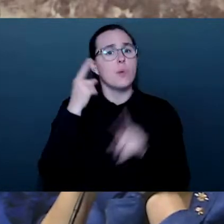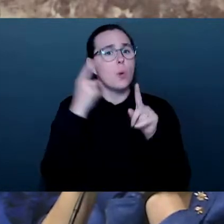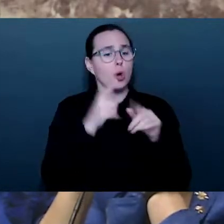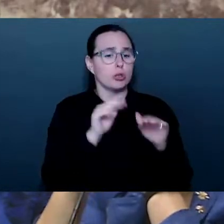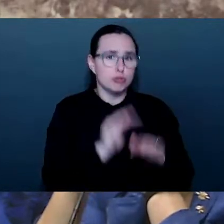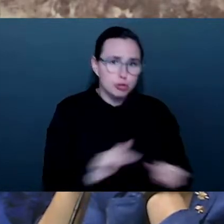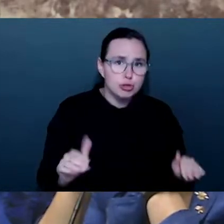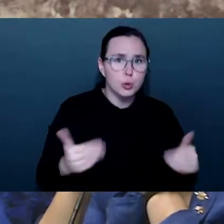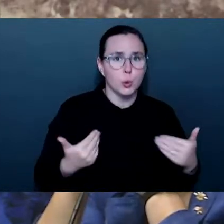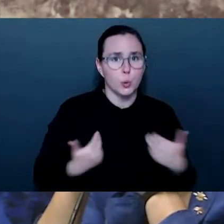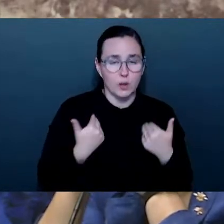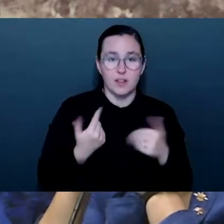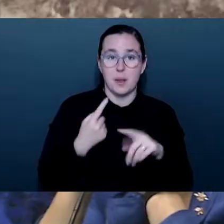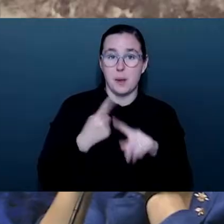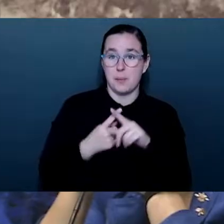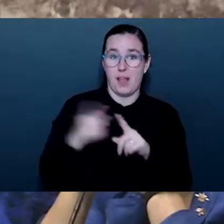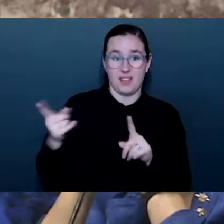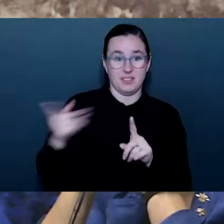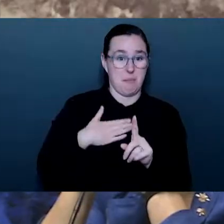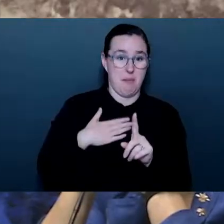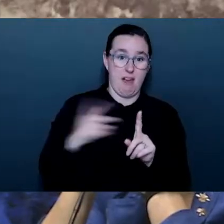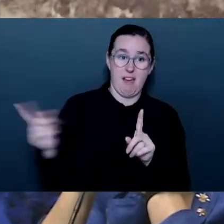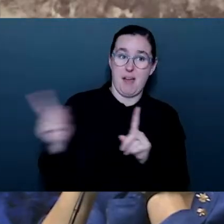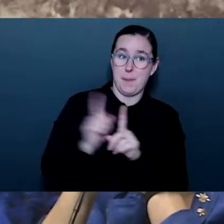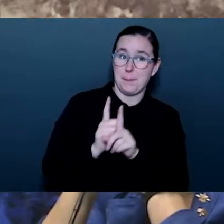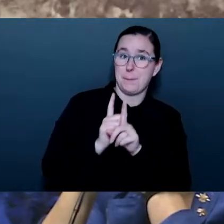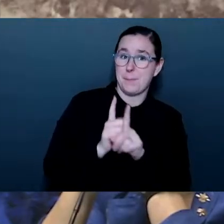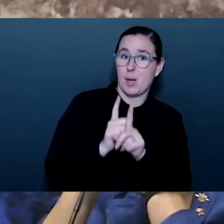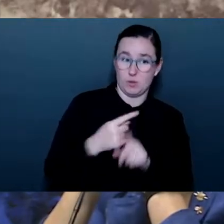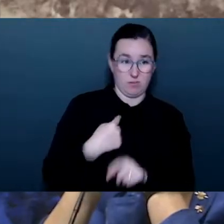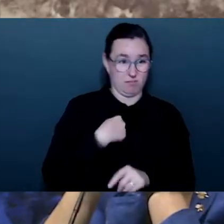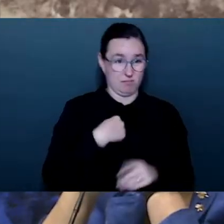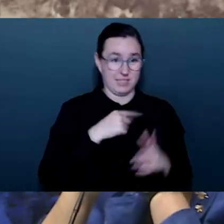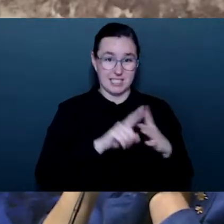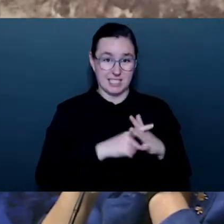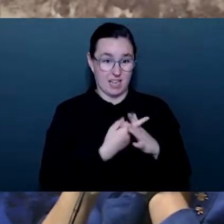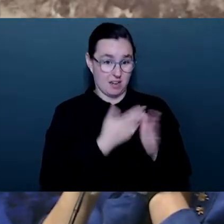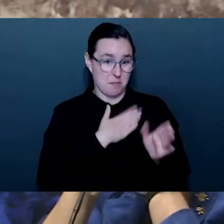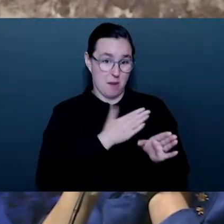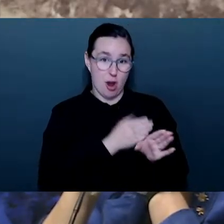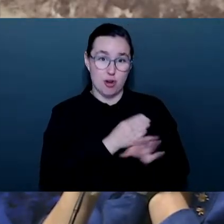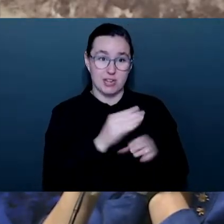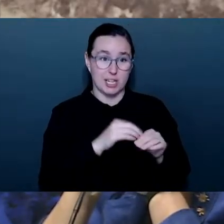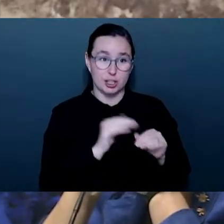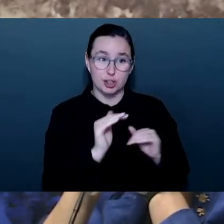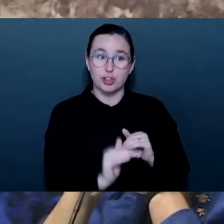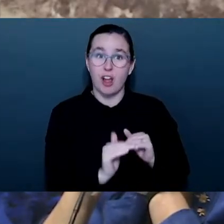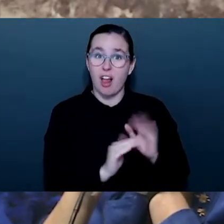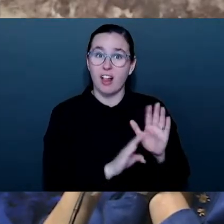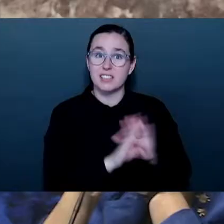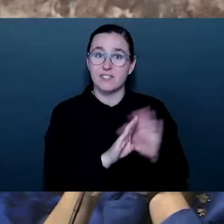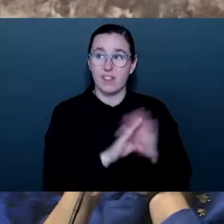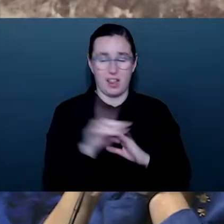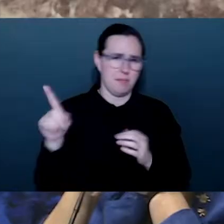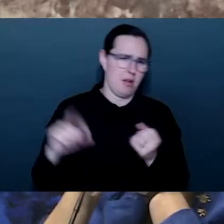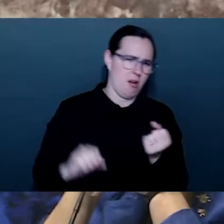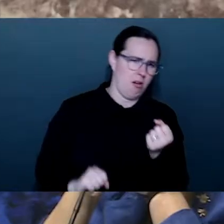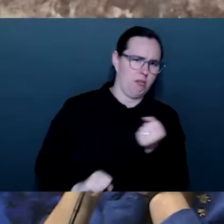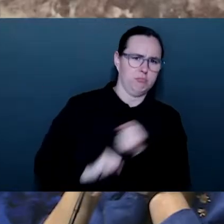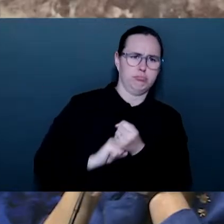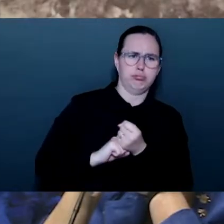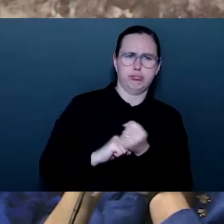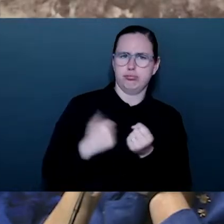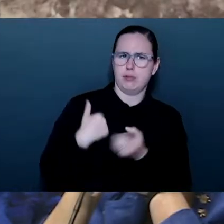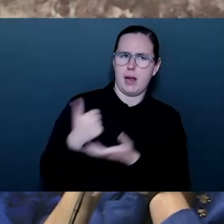development, she supported me, she helped me understand services in our province, and she's